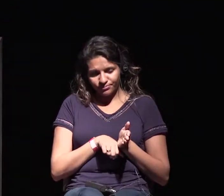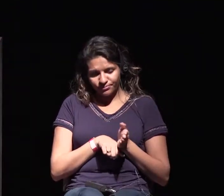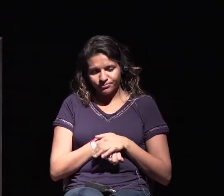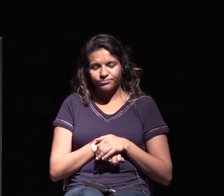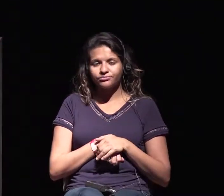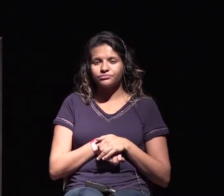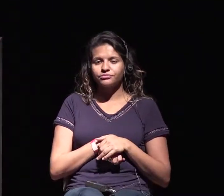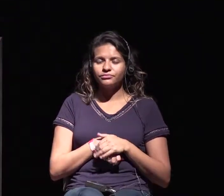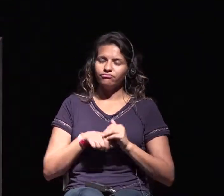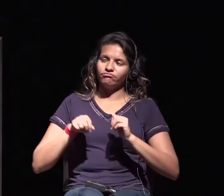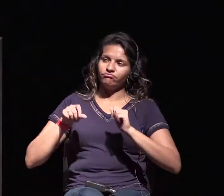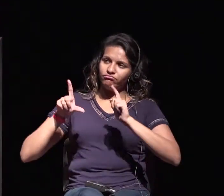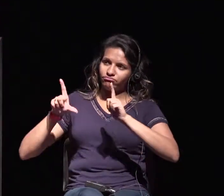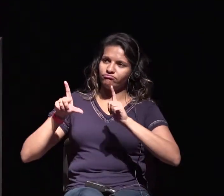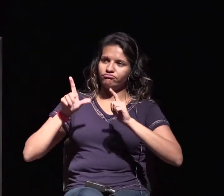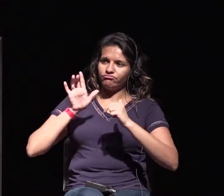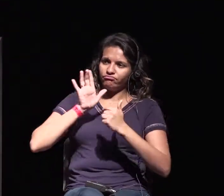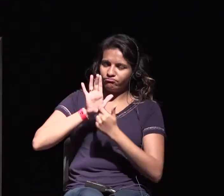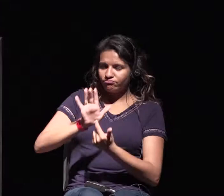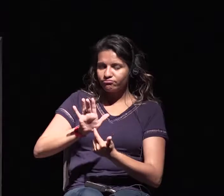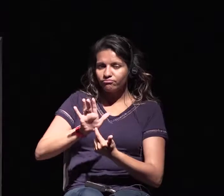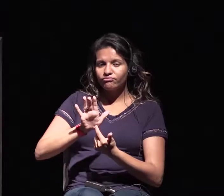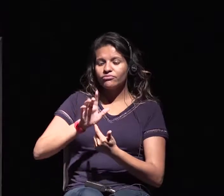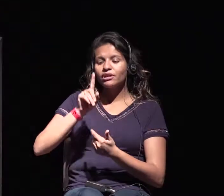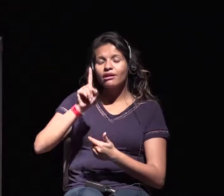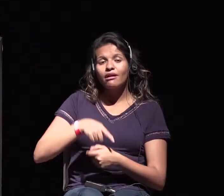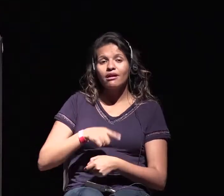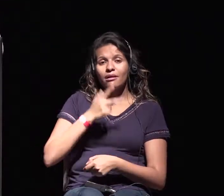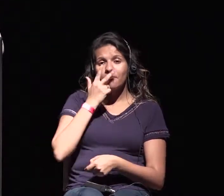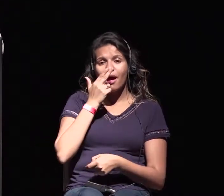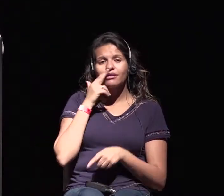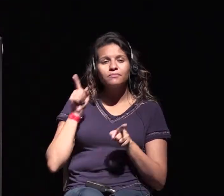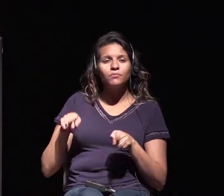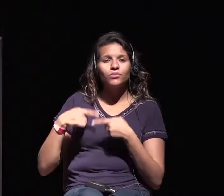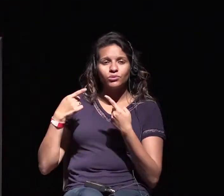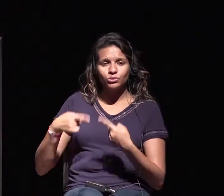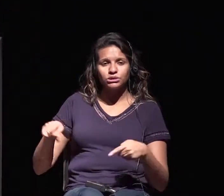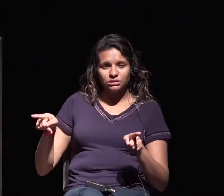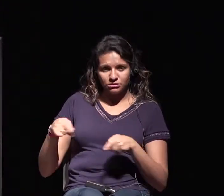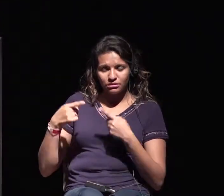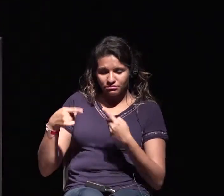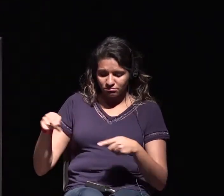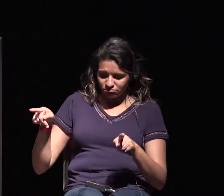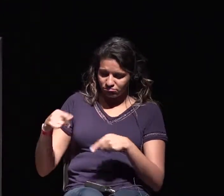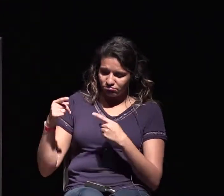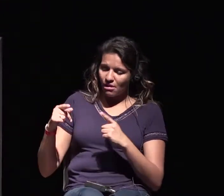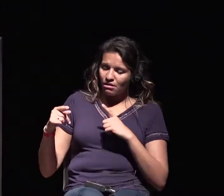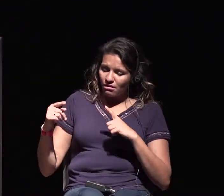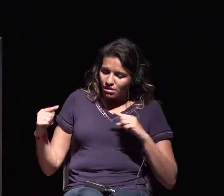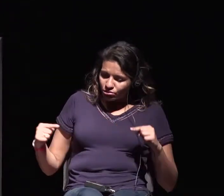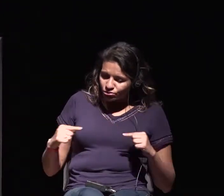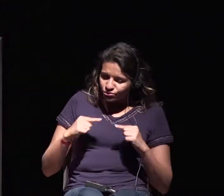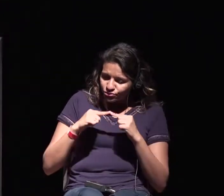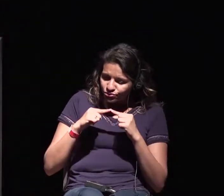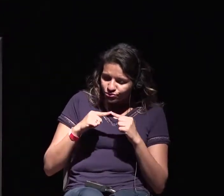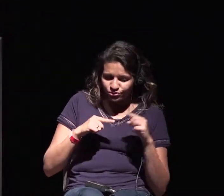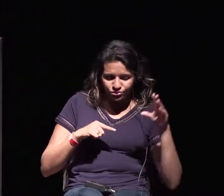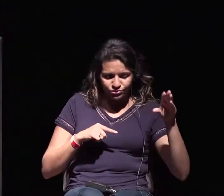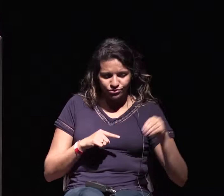that encapsulates the different scores written by the artist to be reread, reworked, and realized by the